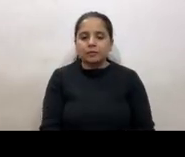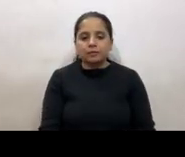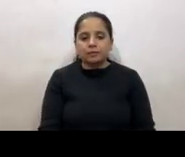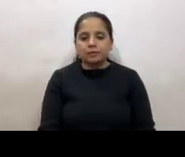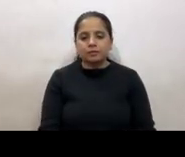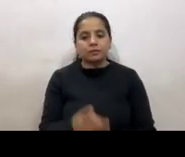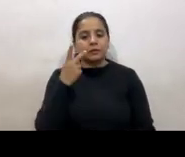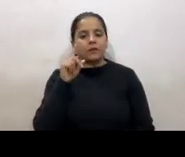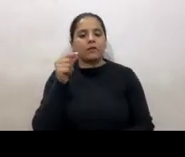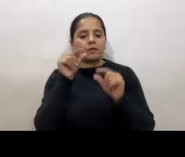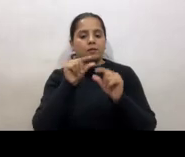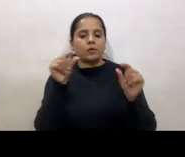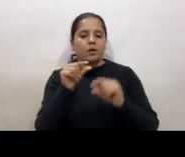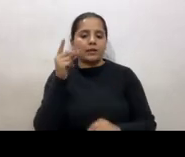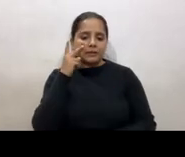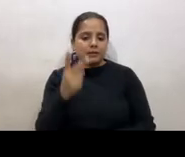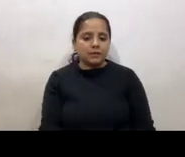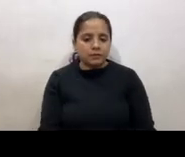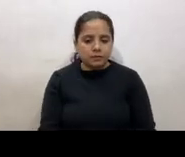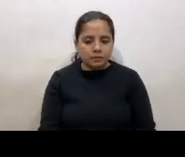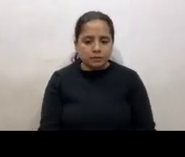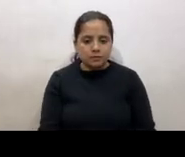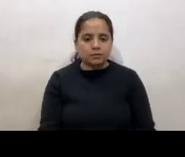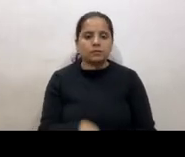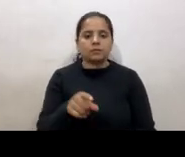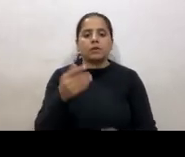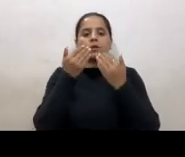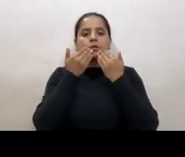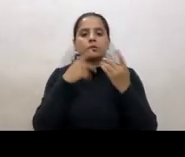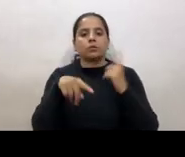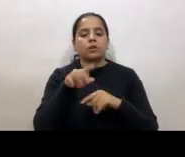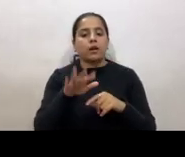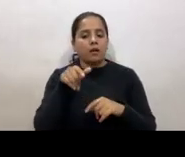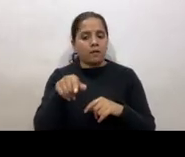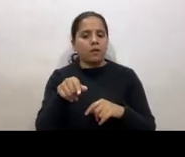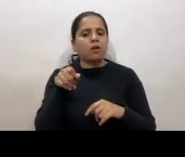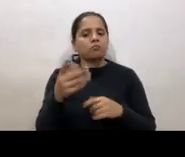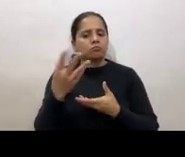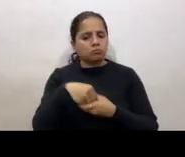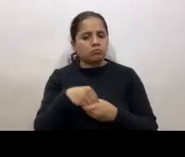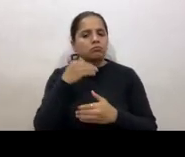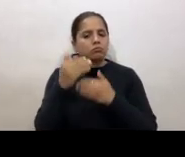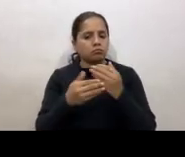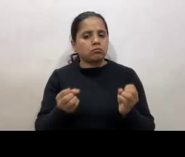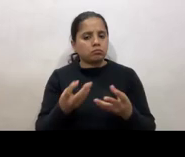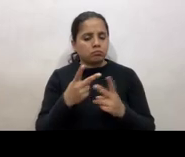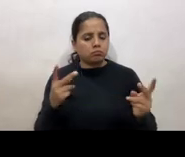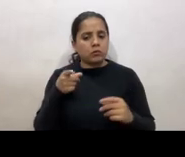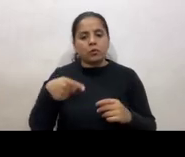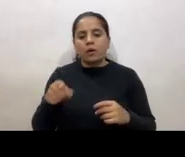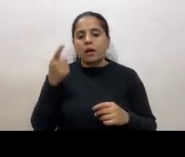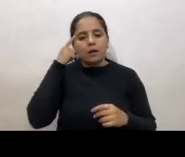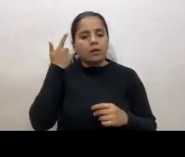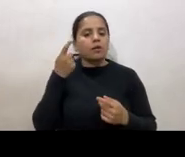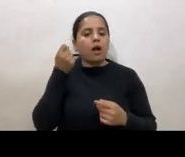take a look at the first point. Well, students tend to get disengaged due to a lack of understanding